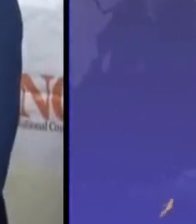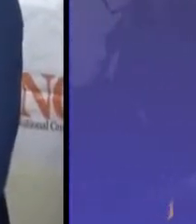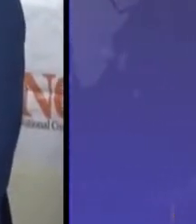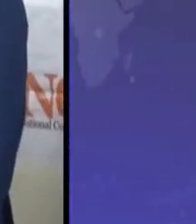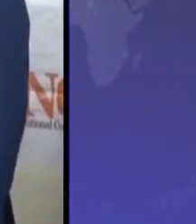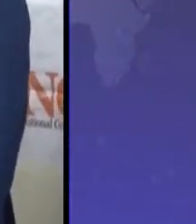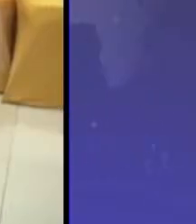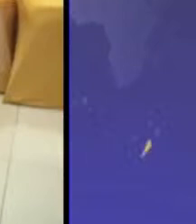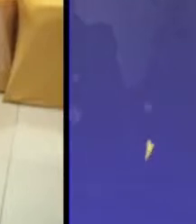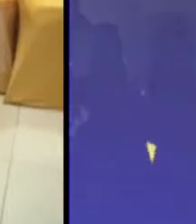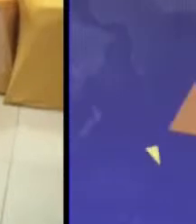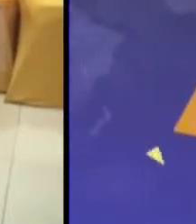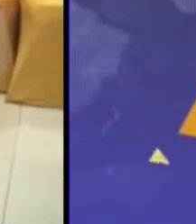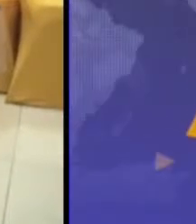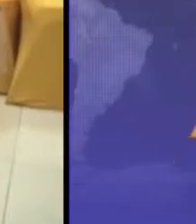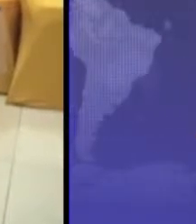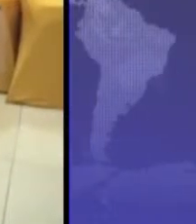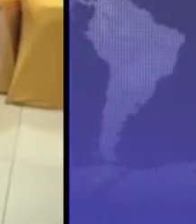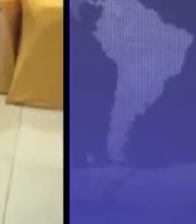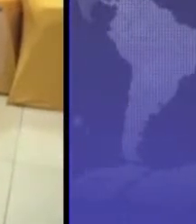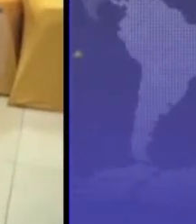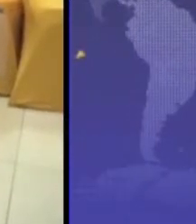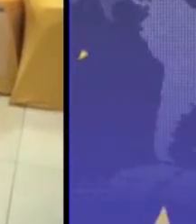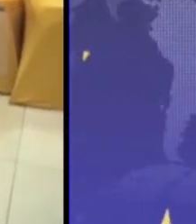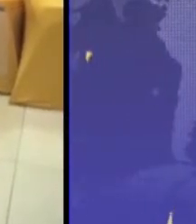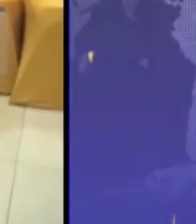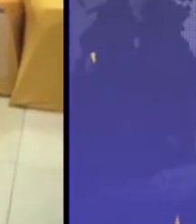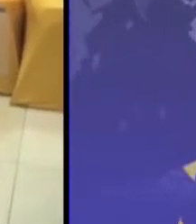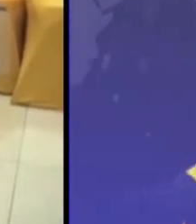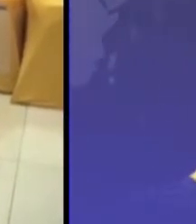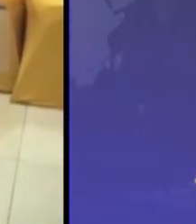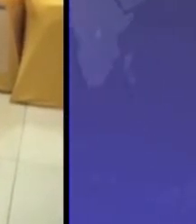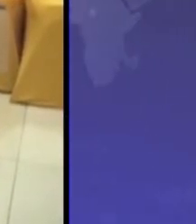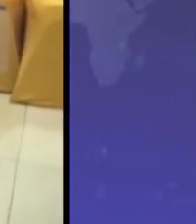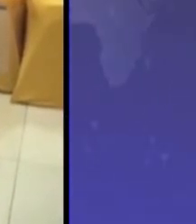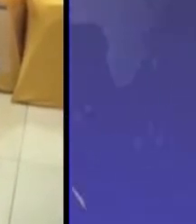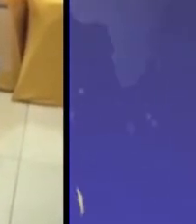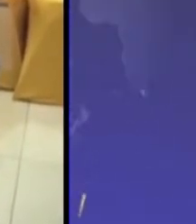urges federations to pursue excellence to increase the sector's lobbying powers.